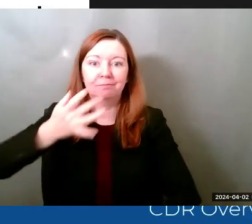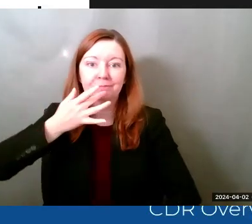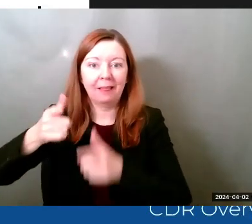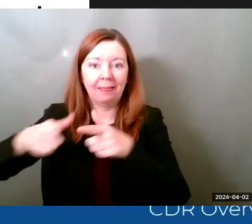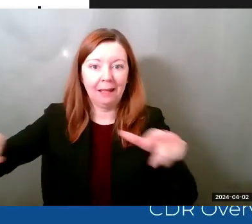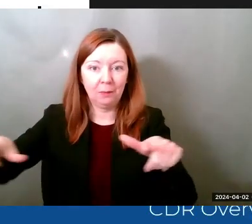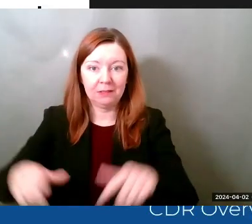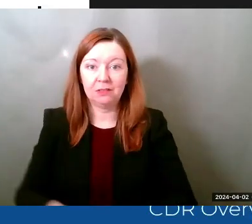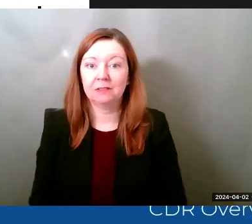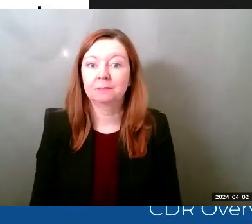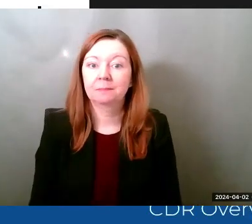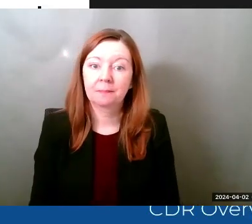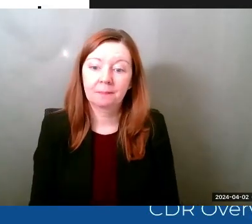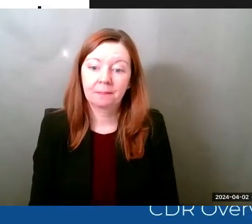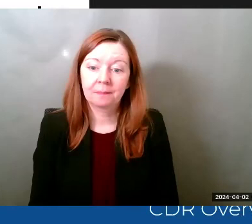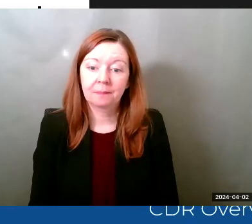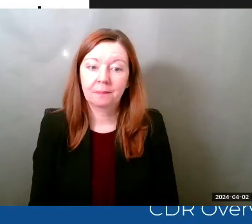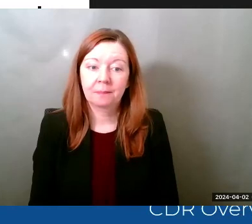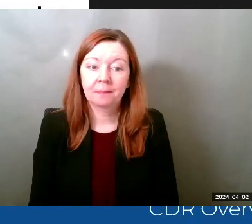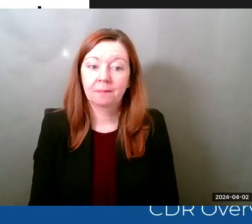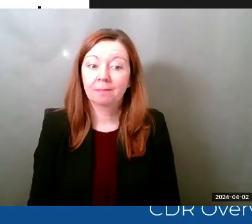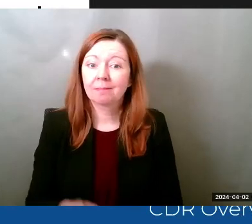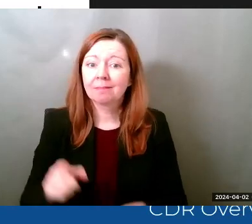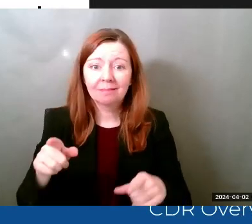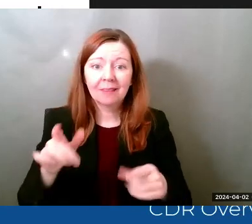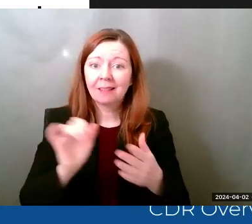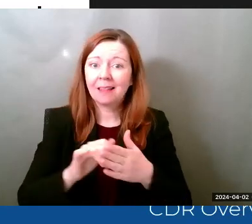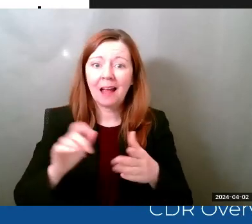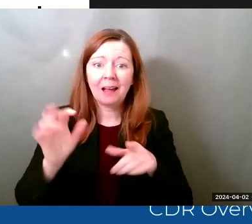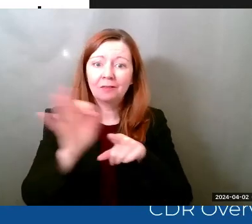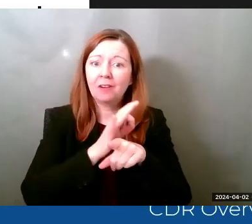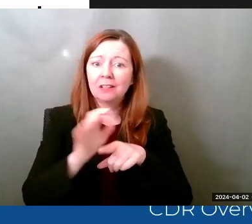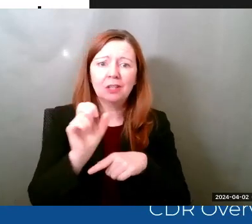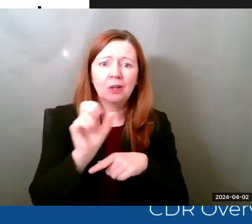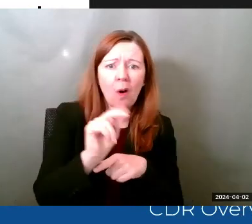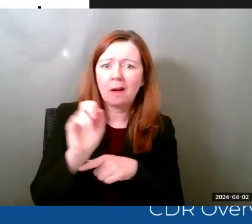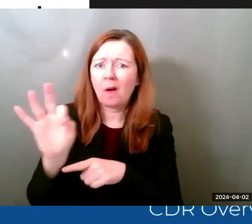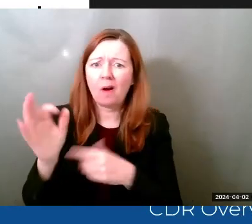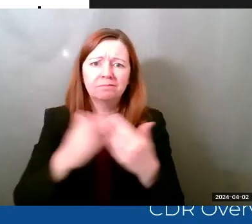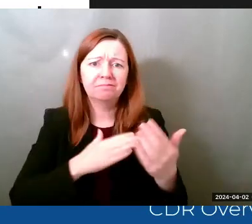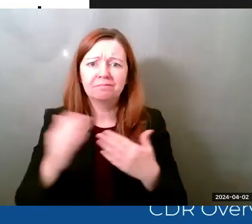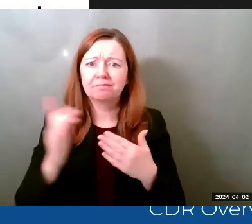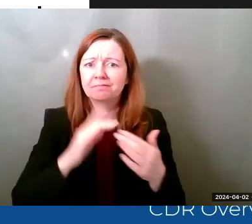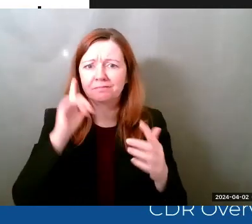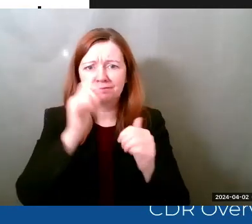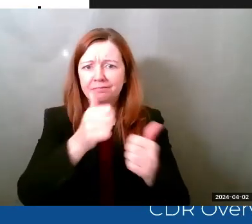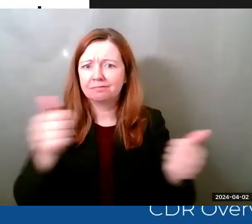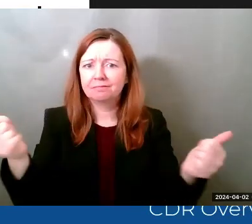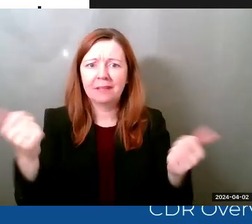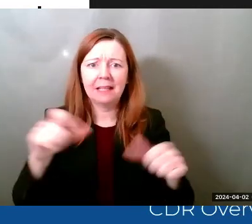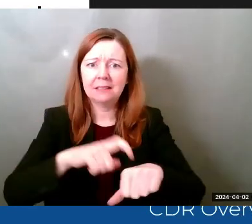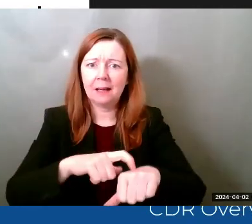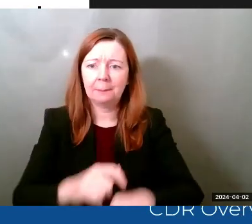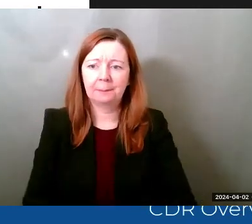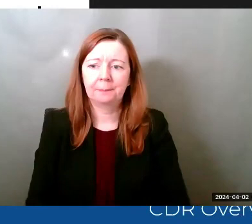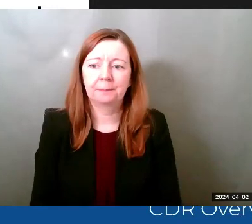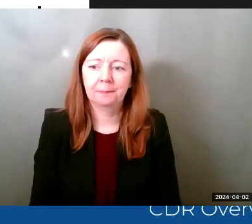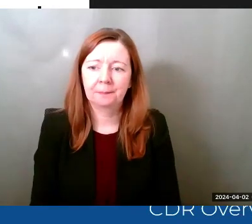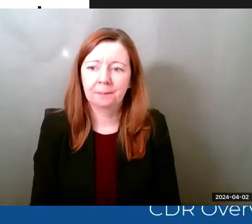speaking. You can turn this function on and off at any time during the meeting.